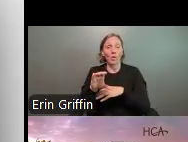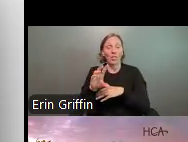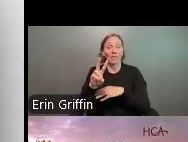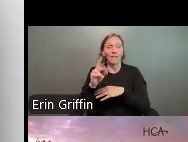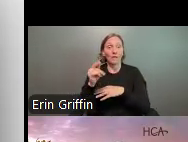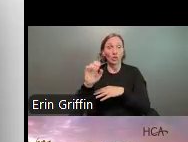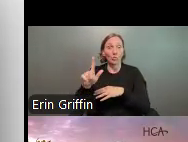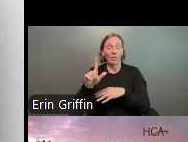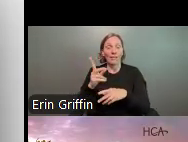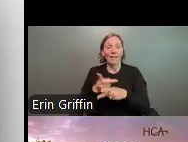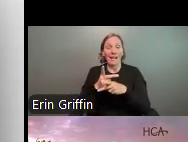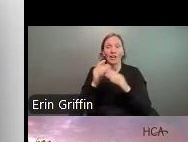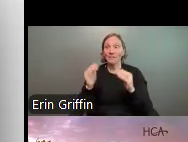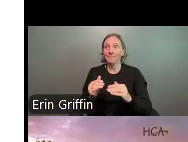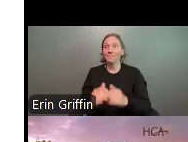slide.